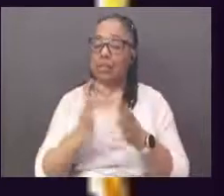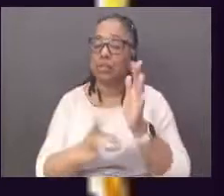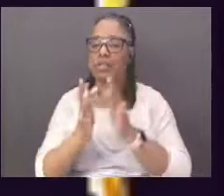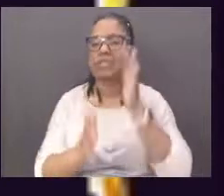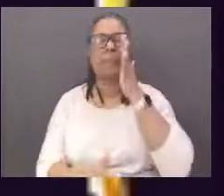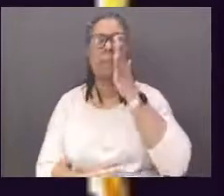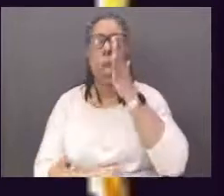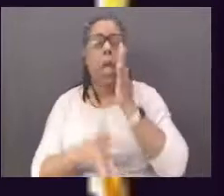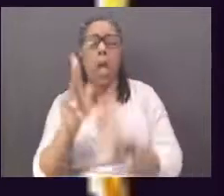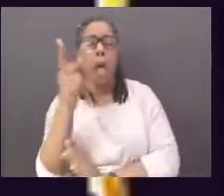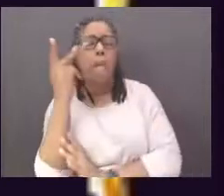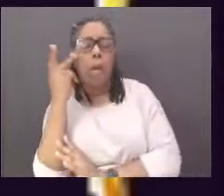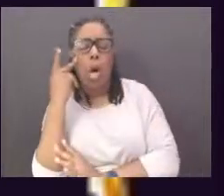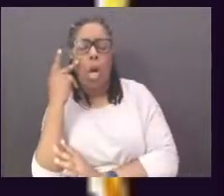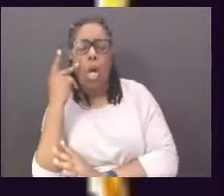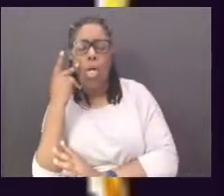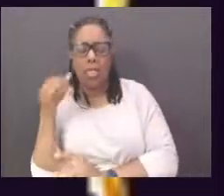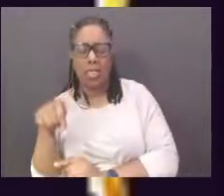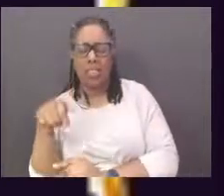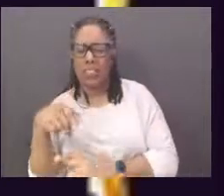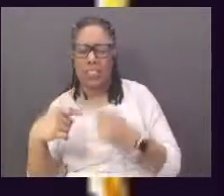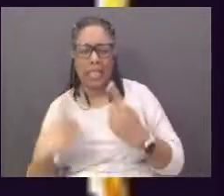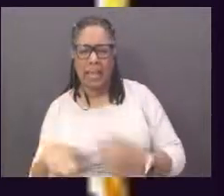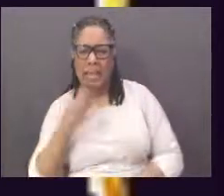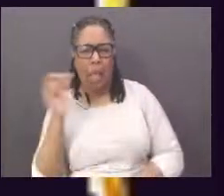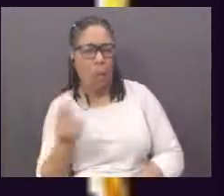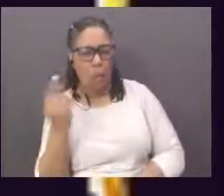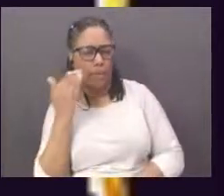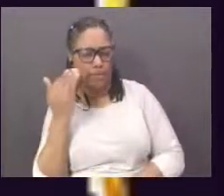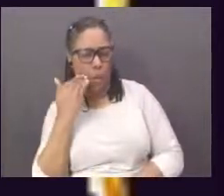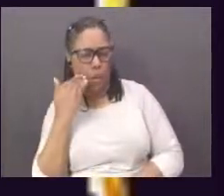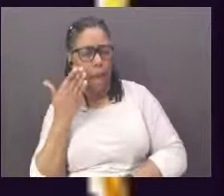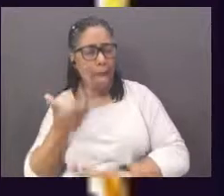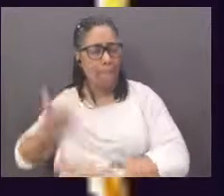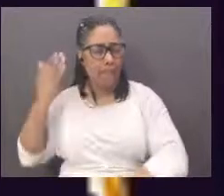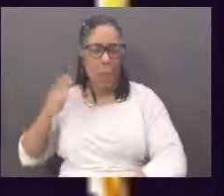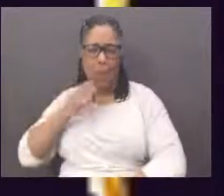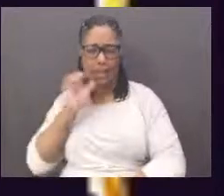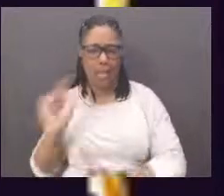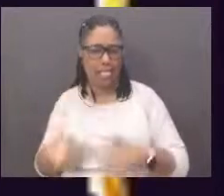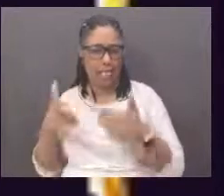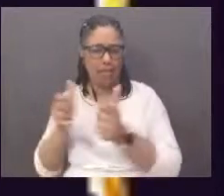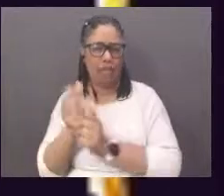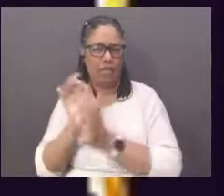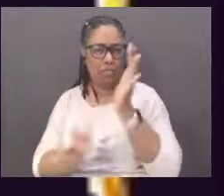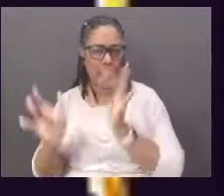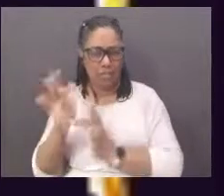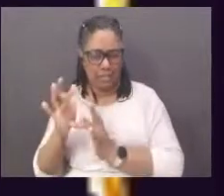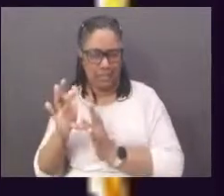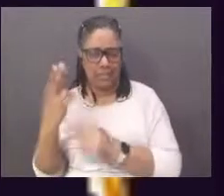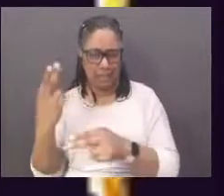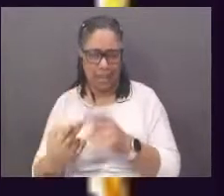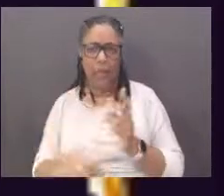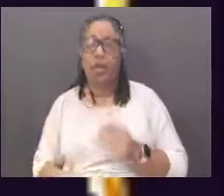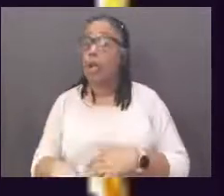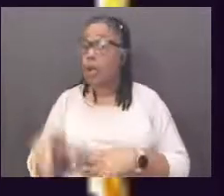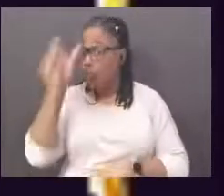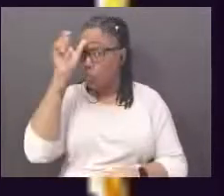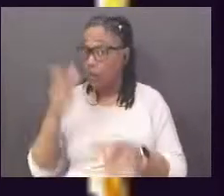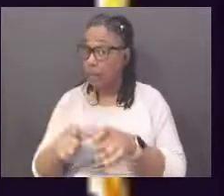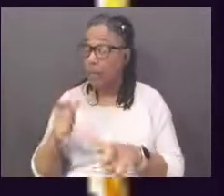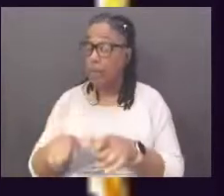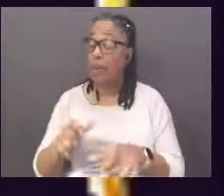he didn't live in Jesus' name. You see, at first, before his change came, Paul was all about